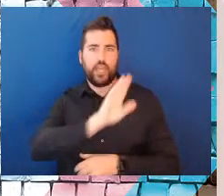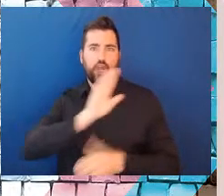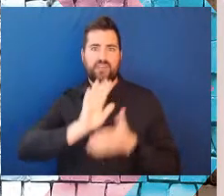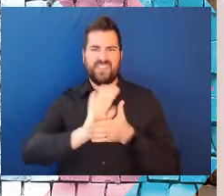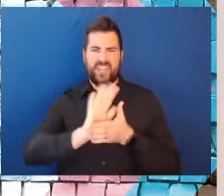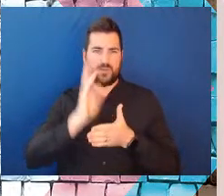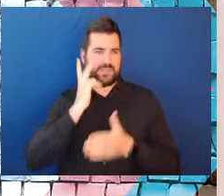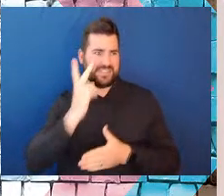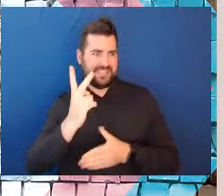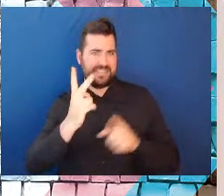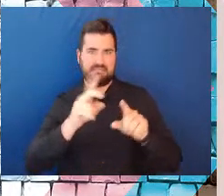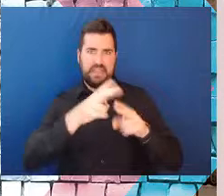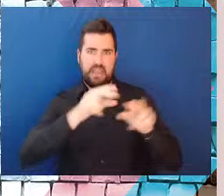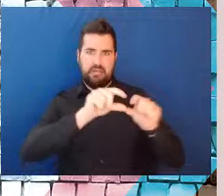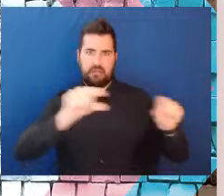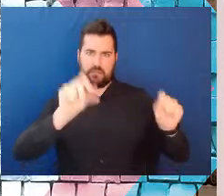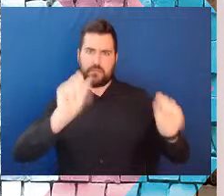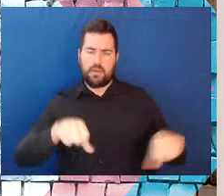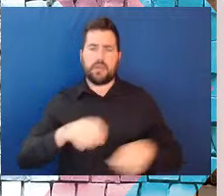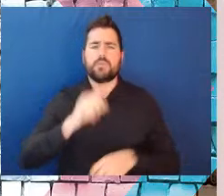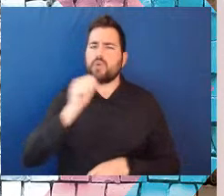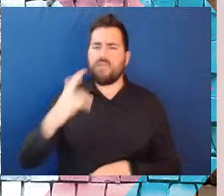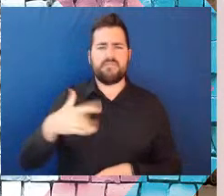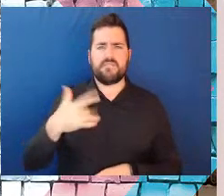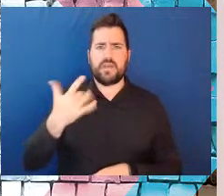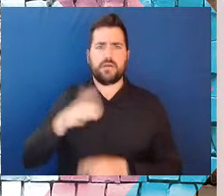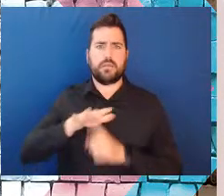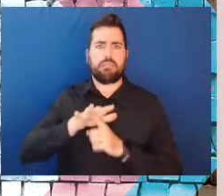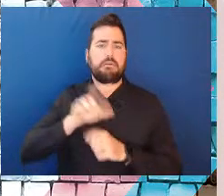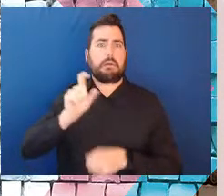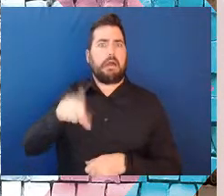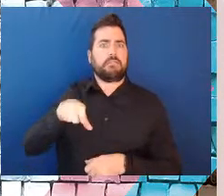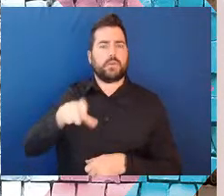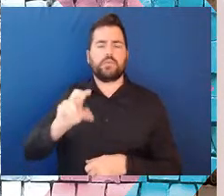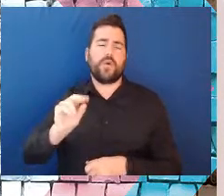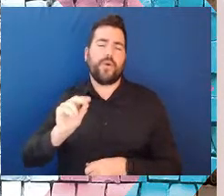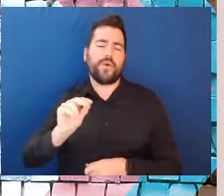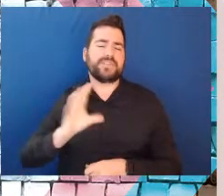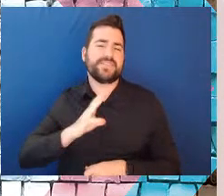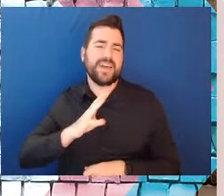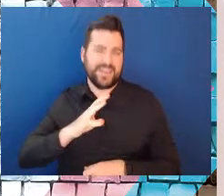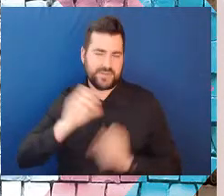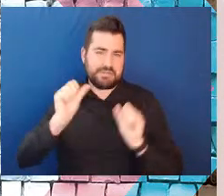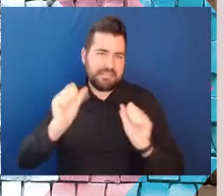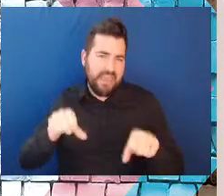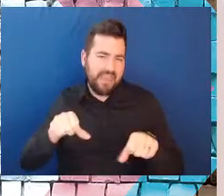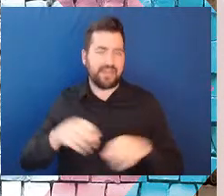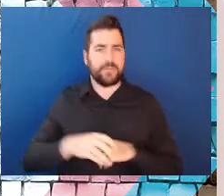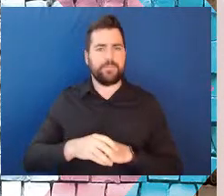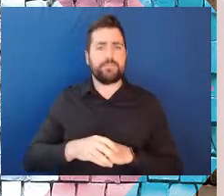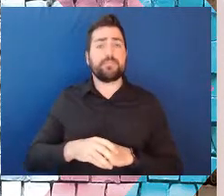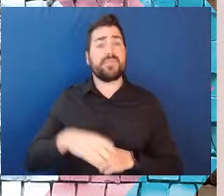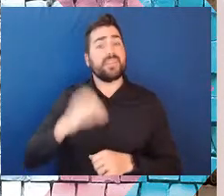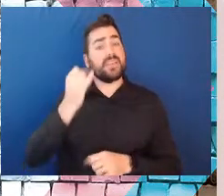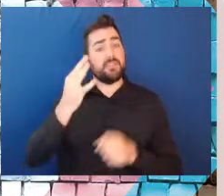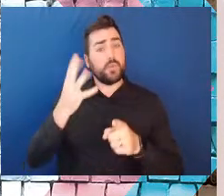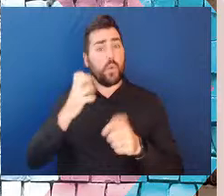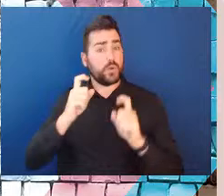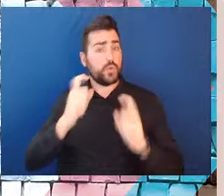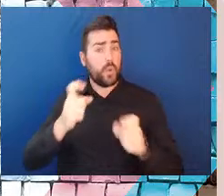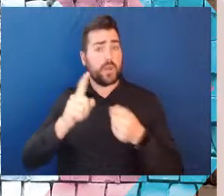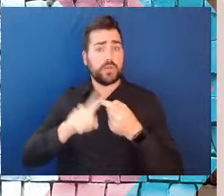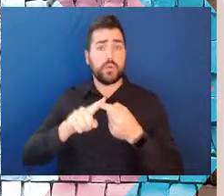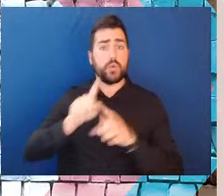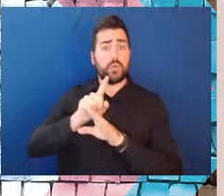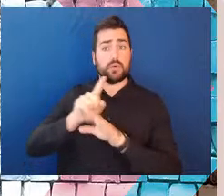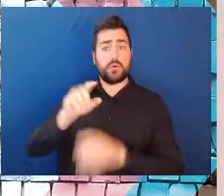be entertaining right now for you and to show you our talents. If you'd like to make a donation to Come Out With Pride, that's very important. You should definitely do